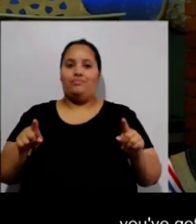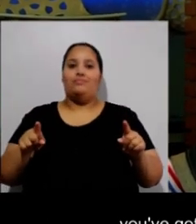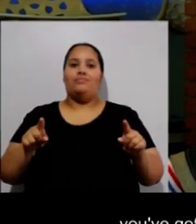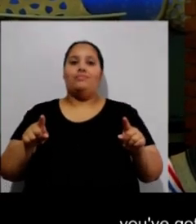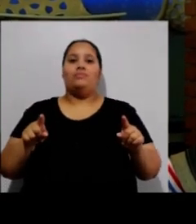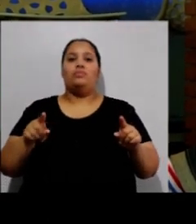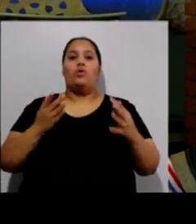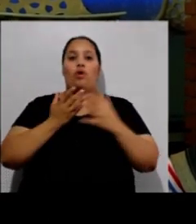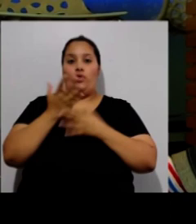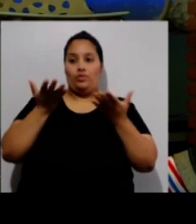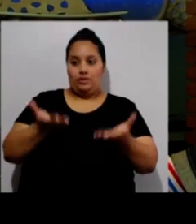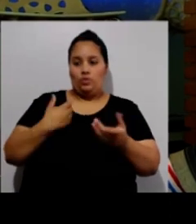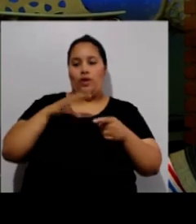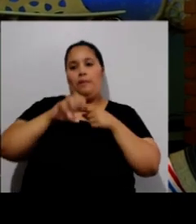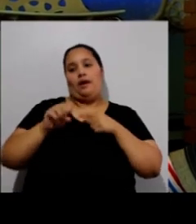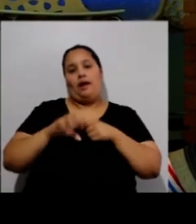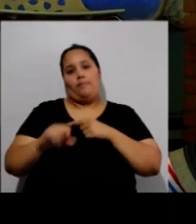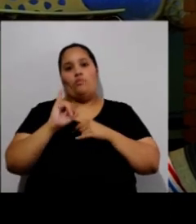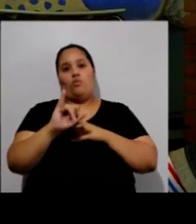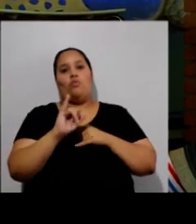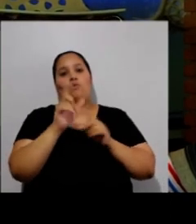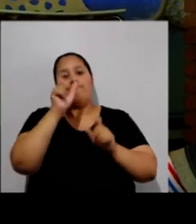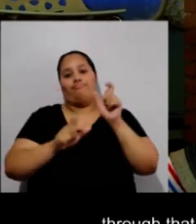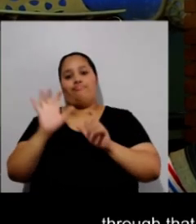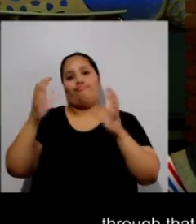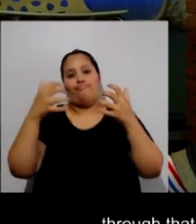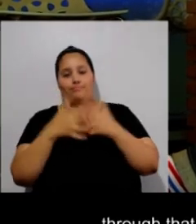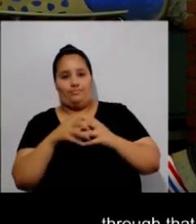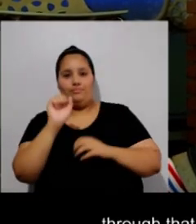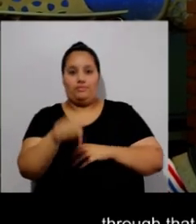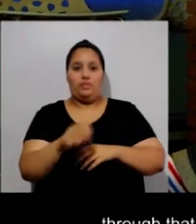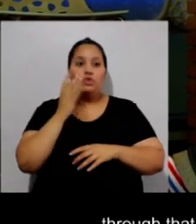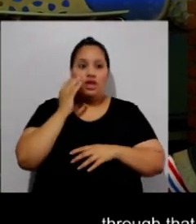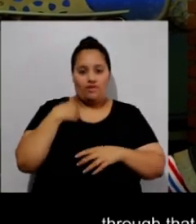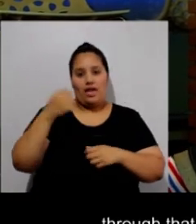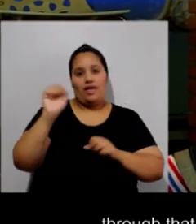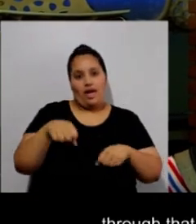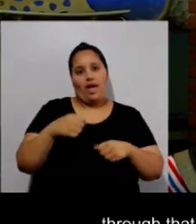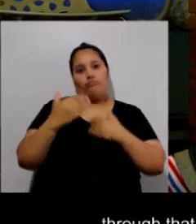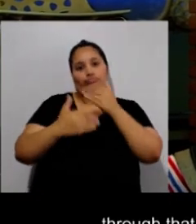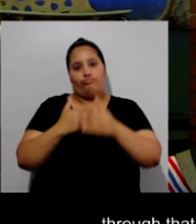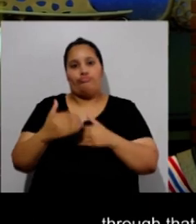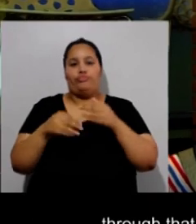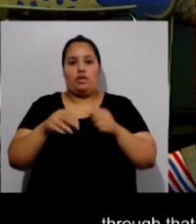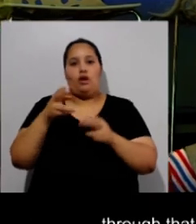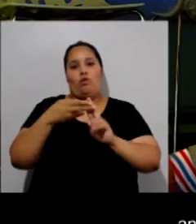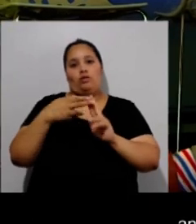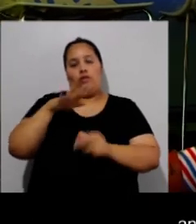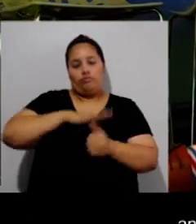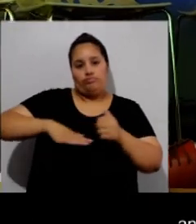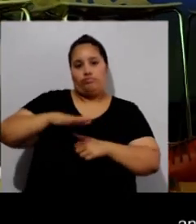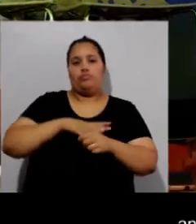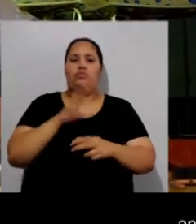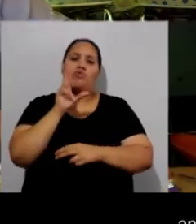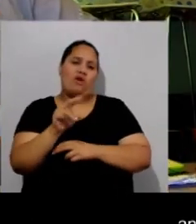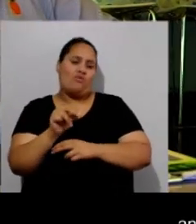challenges, everybody is different. So, you know, through that, we picked up whether people were suitable or not, and whether